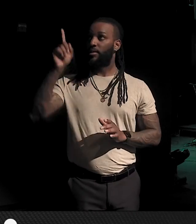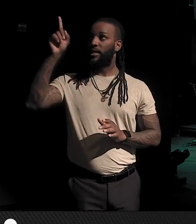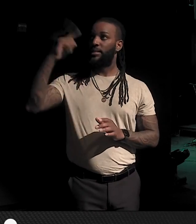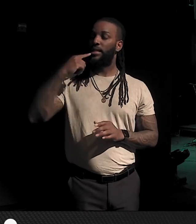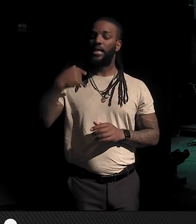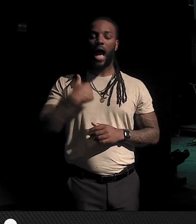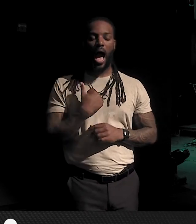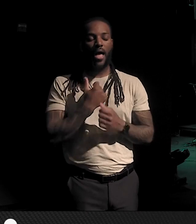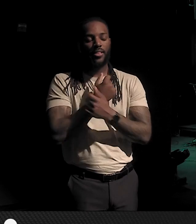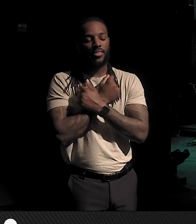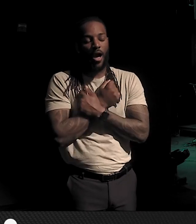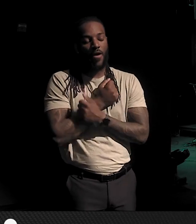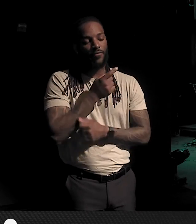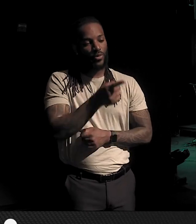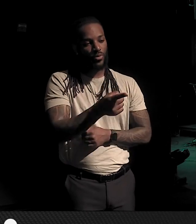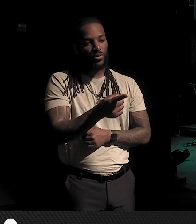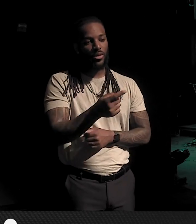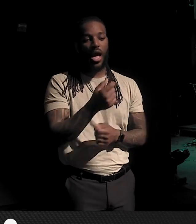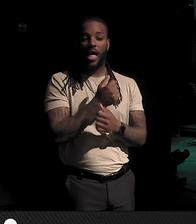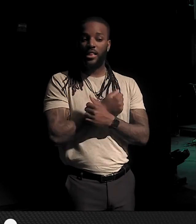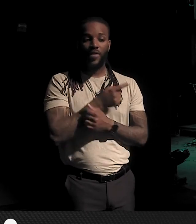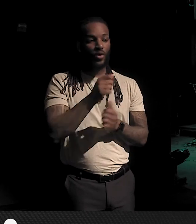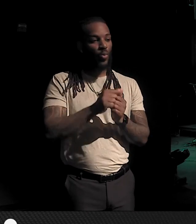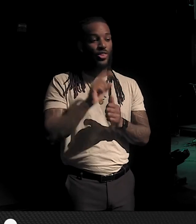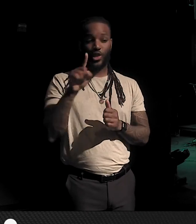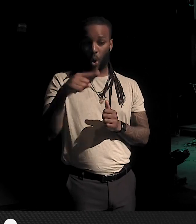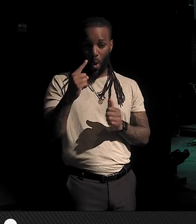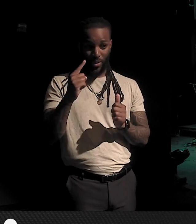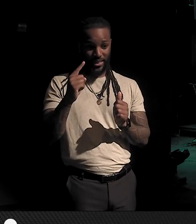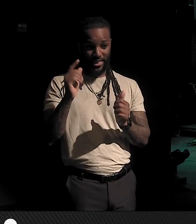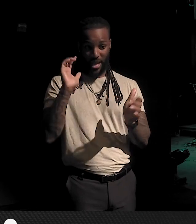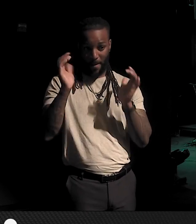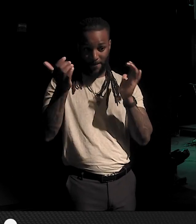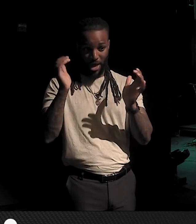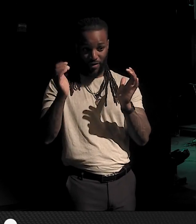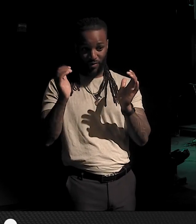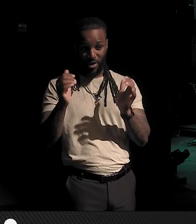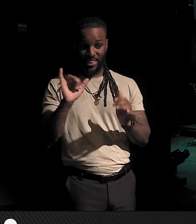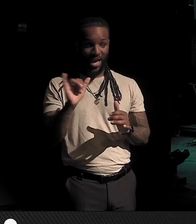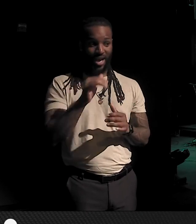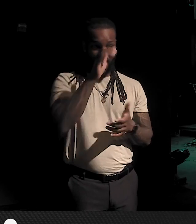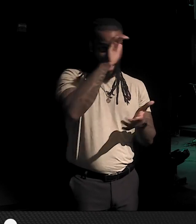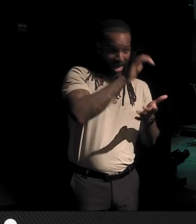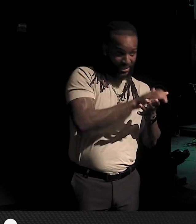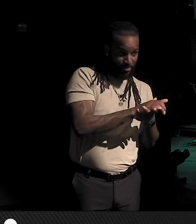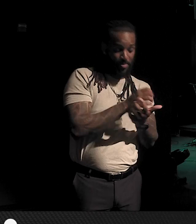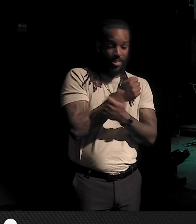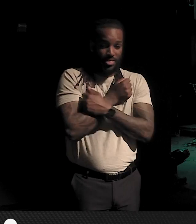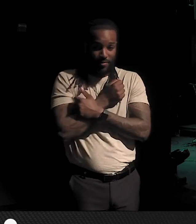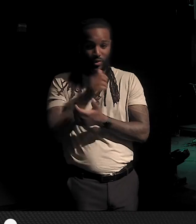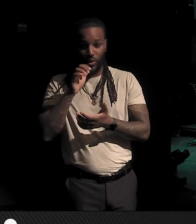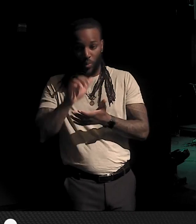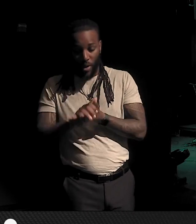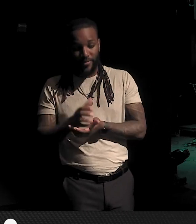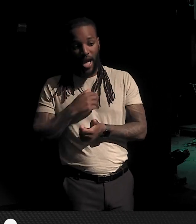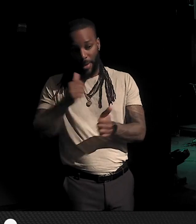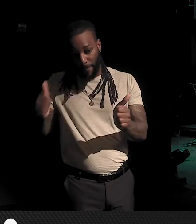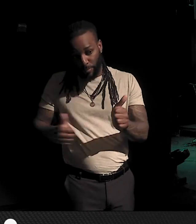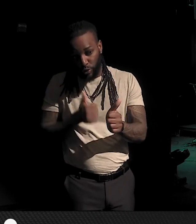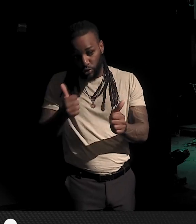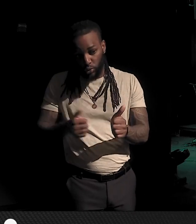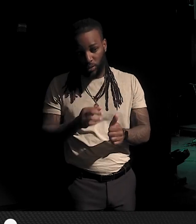you. I love you with the only metaphor that you can understand. I love you like a husband loves a wife. I am in pursuit of